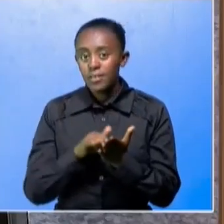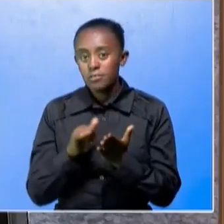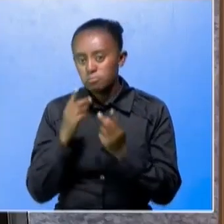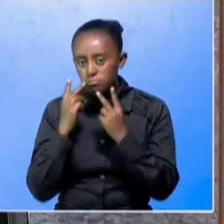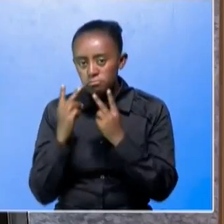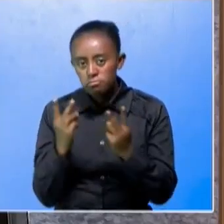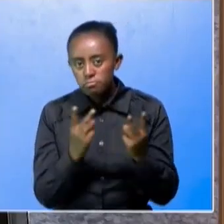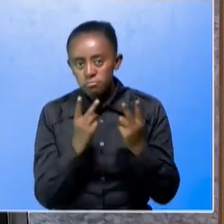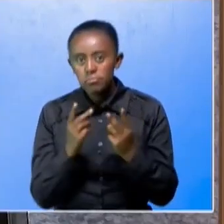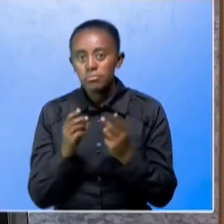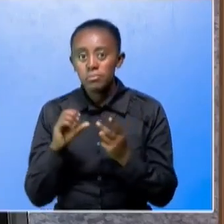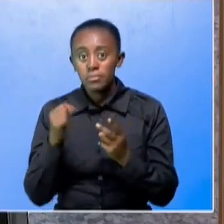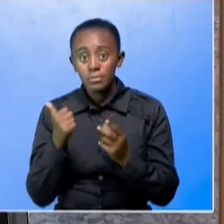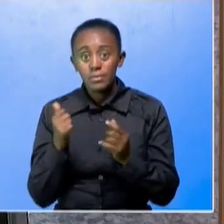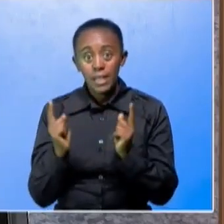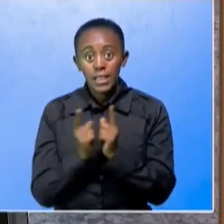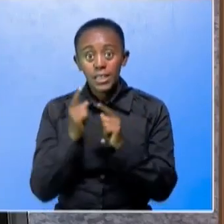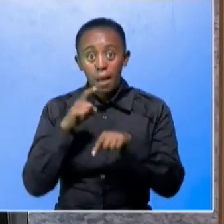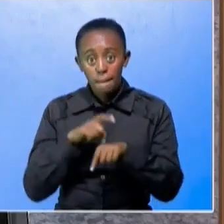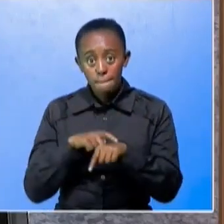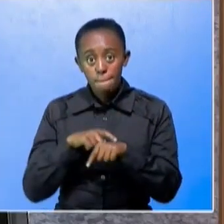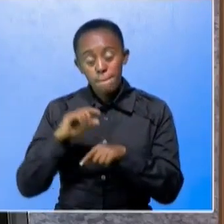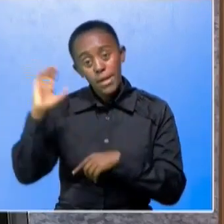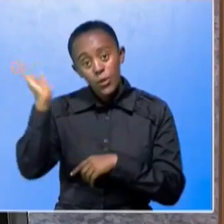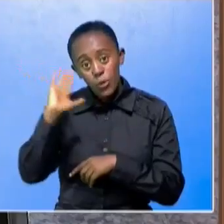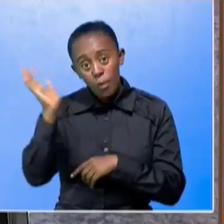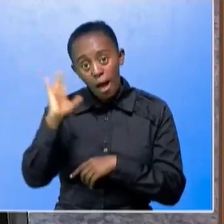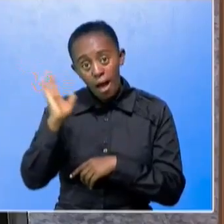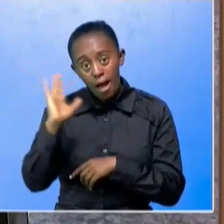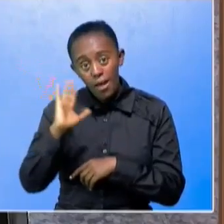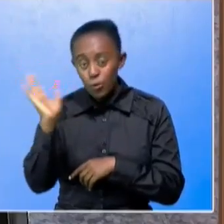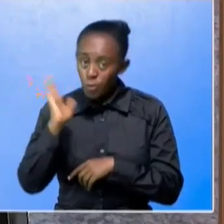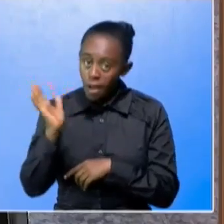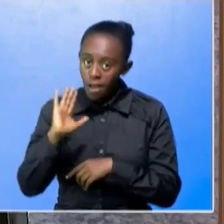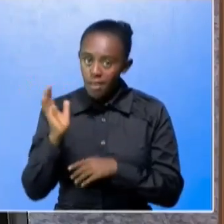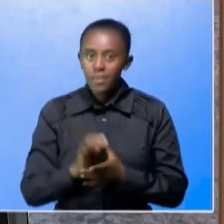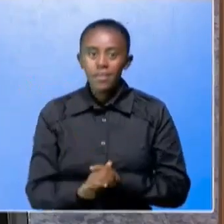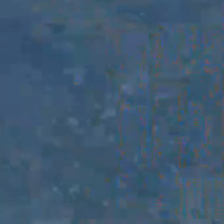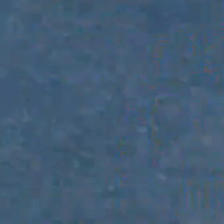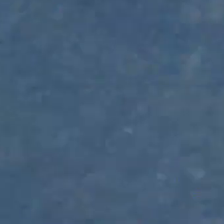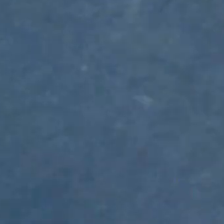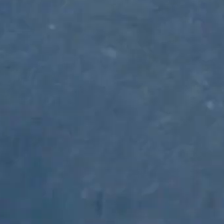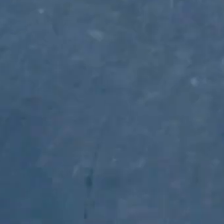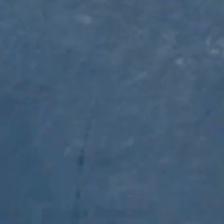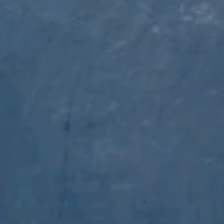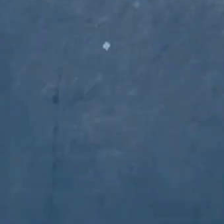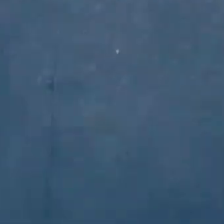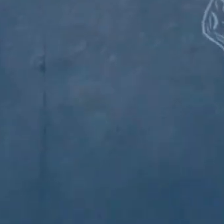far. Till we meet next time, goodbye, everybody. Goodbye.